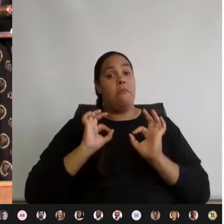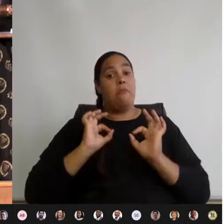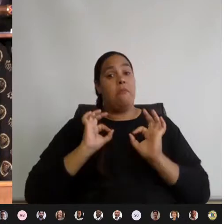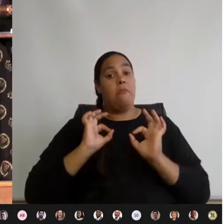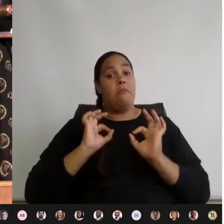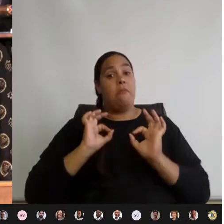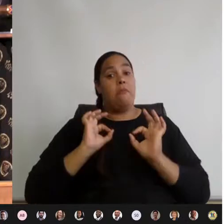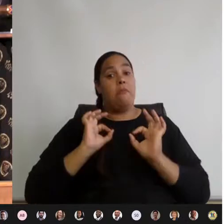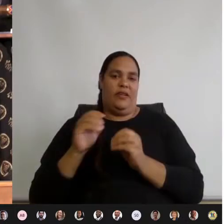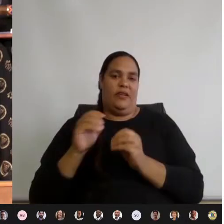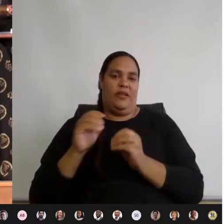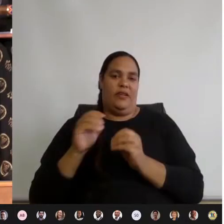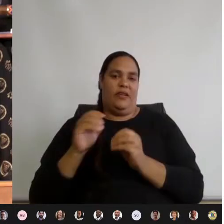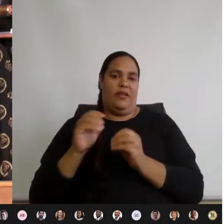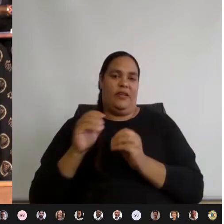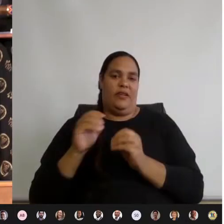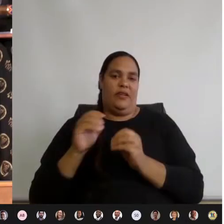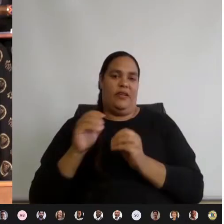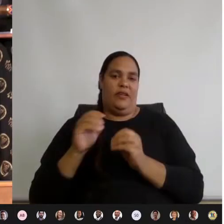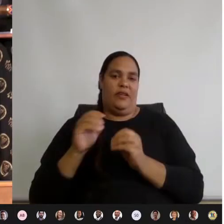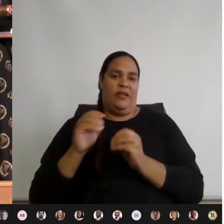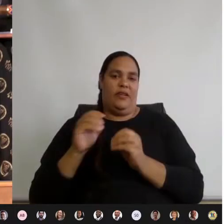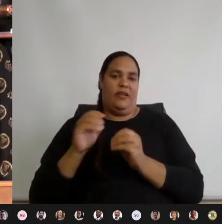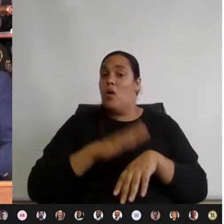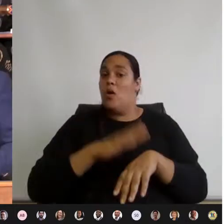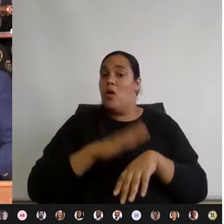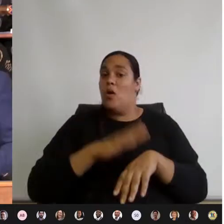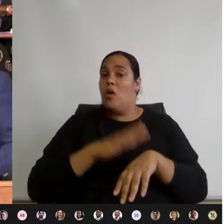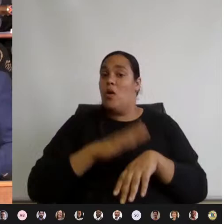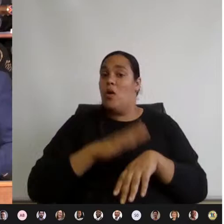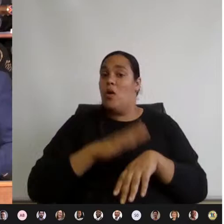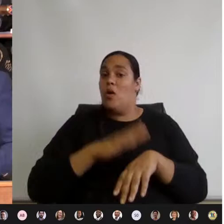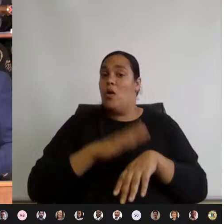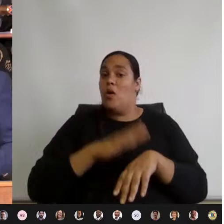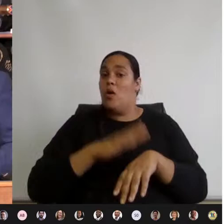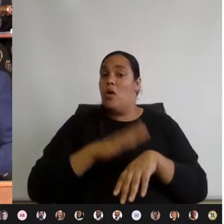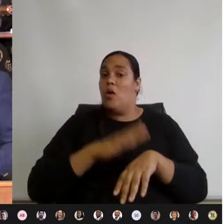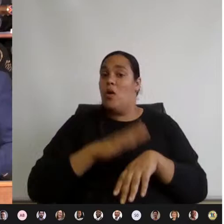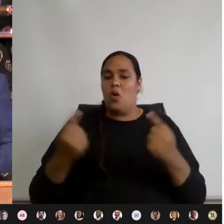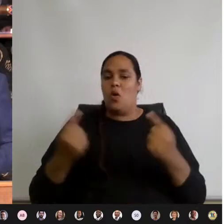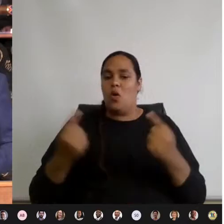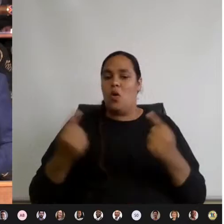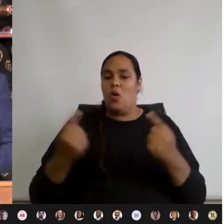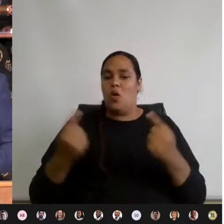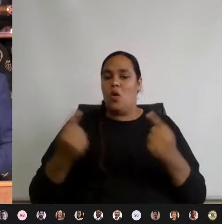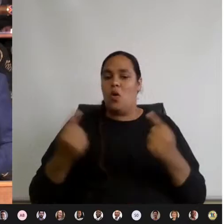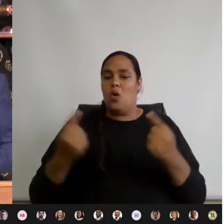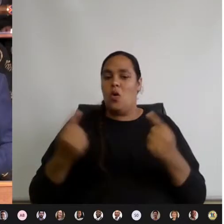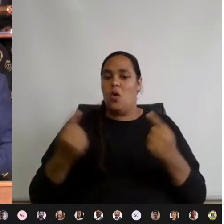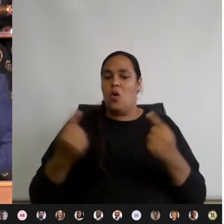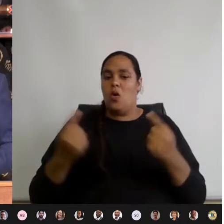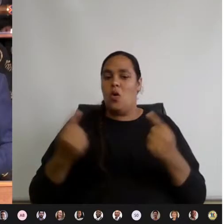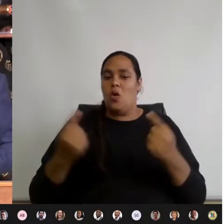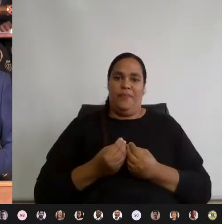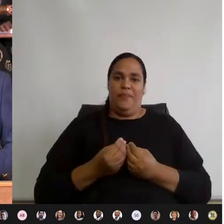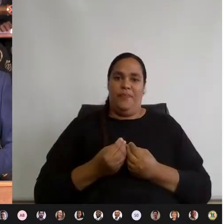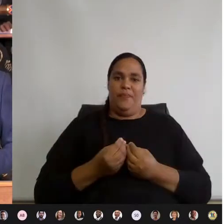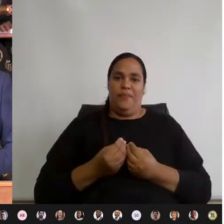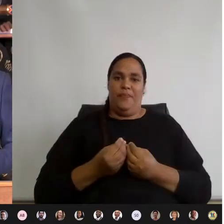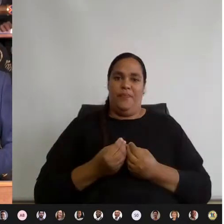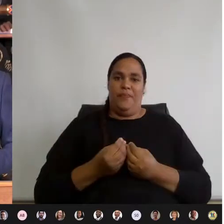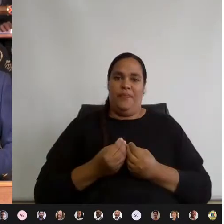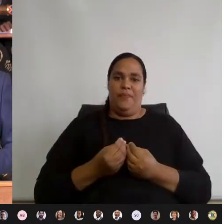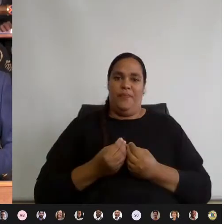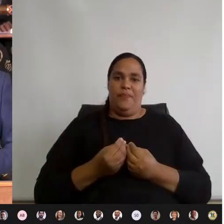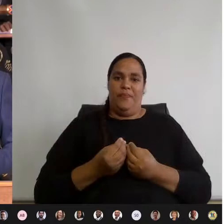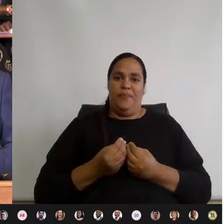problem. But can I say once more that you cannot come and say these things without giving the